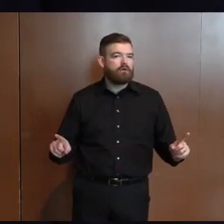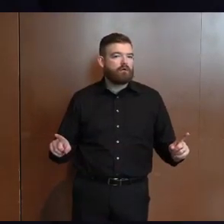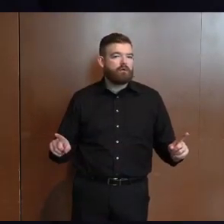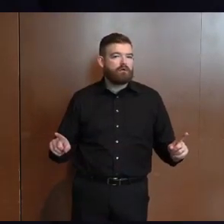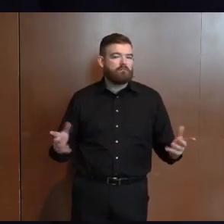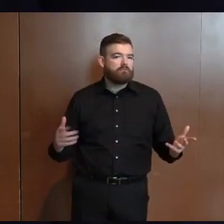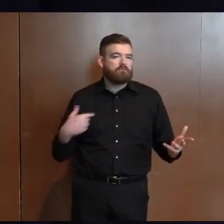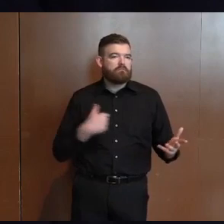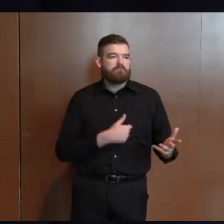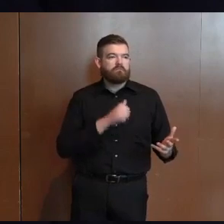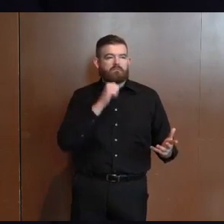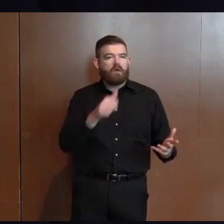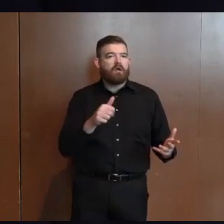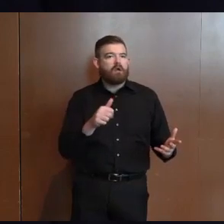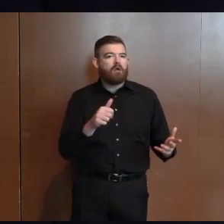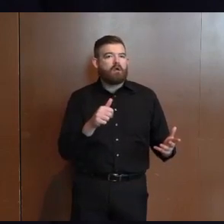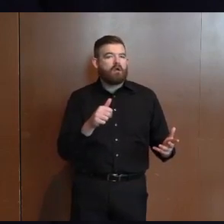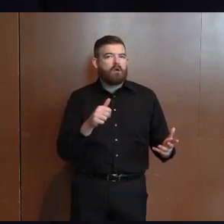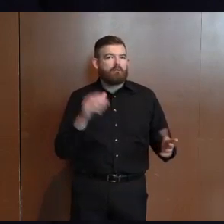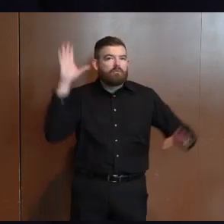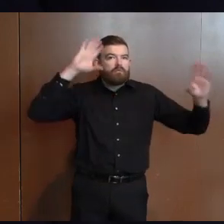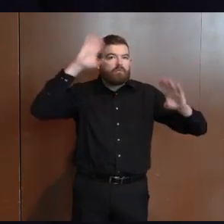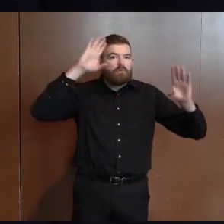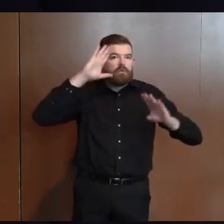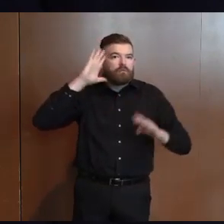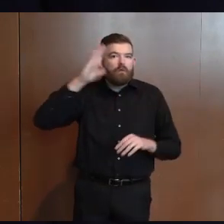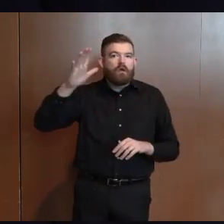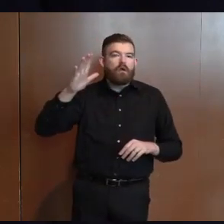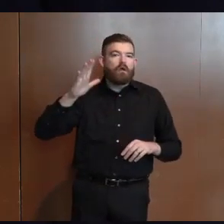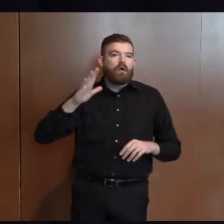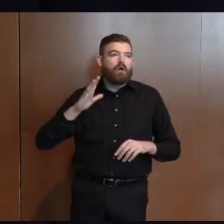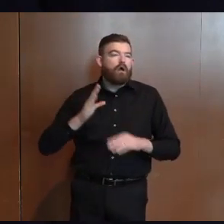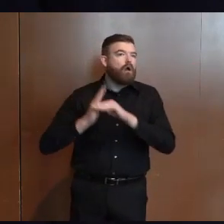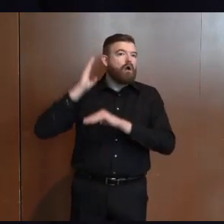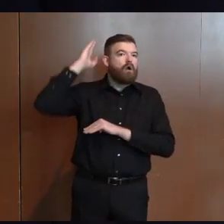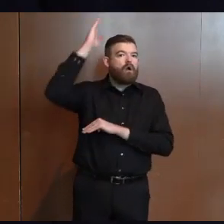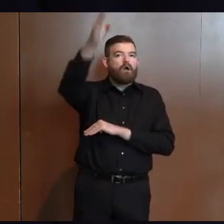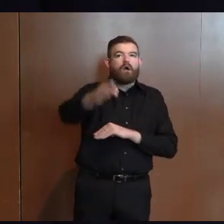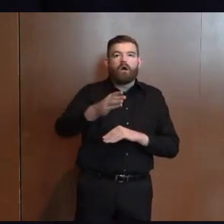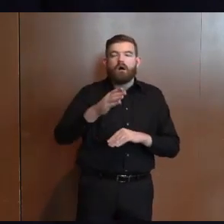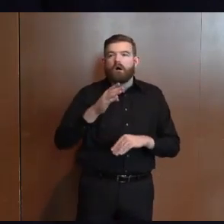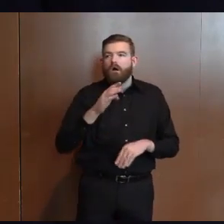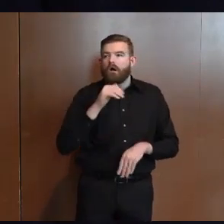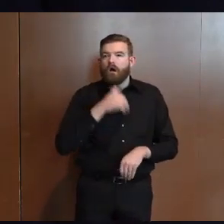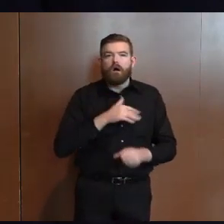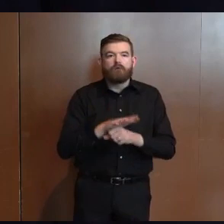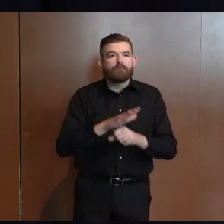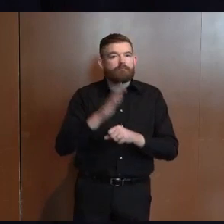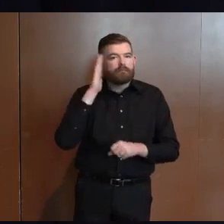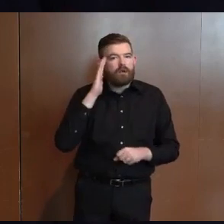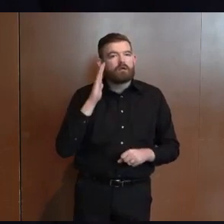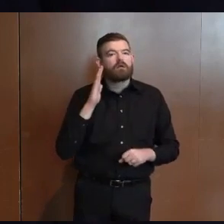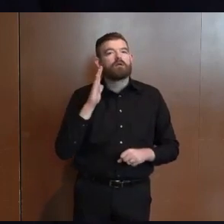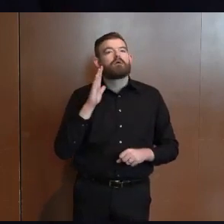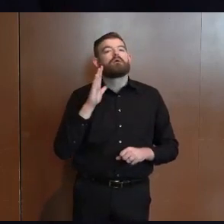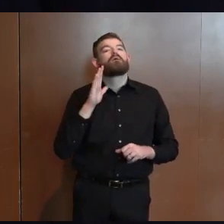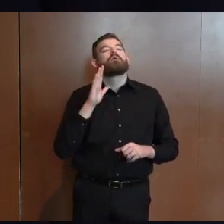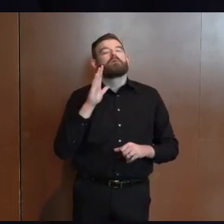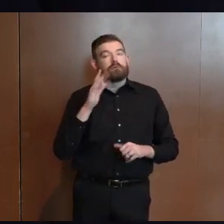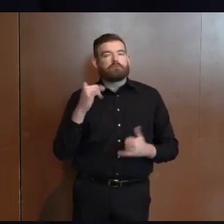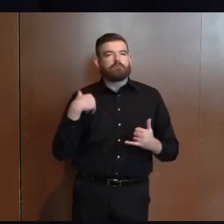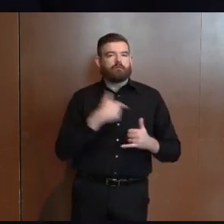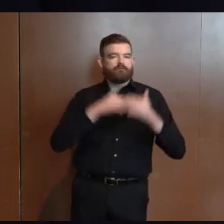in the central to the south part of the state. So we broke it down into the northern part of the state. And again, if we